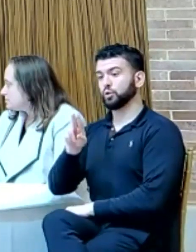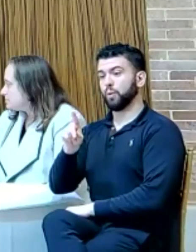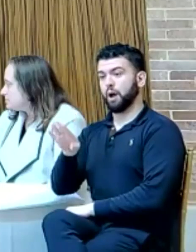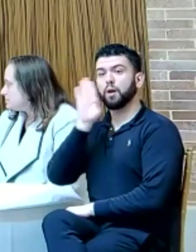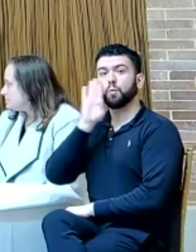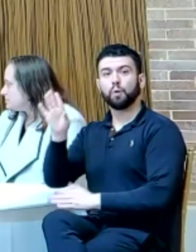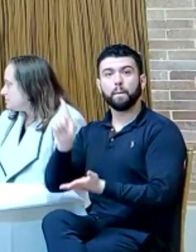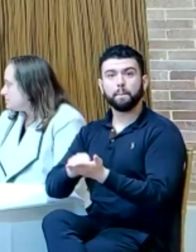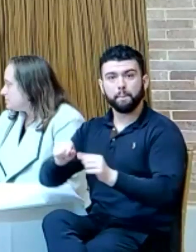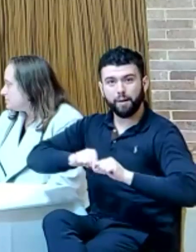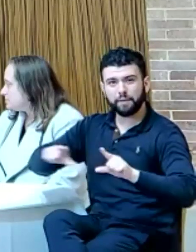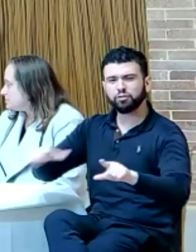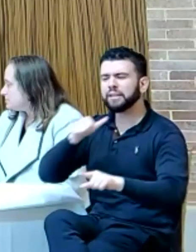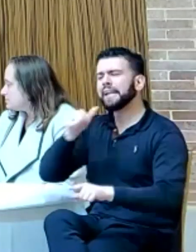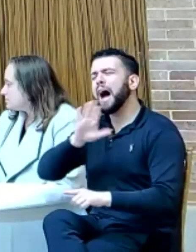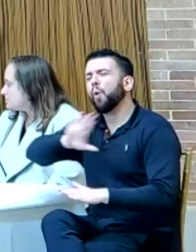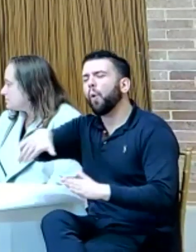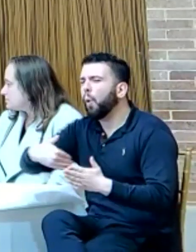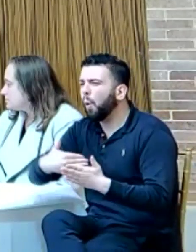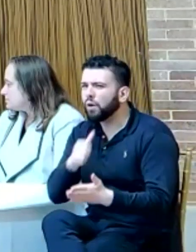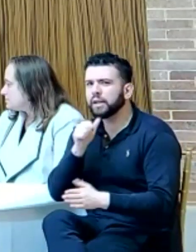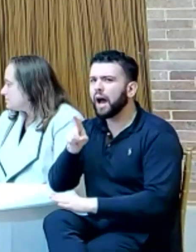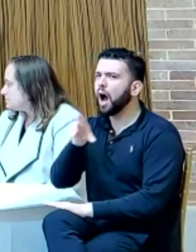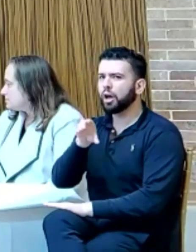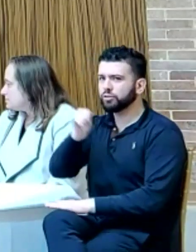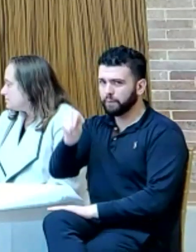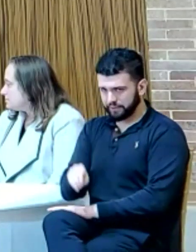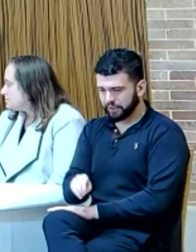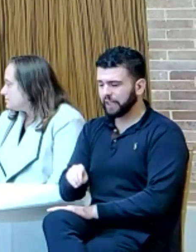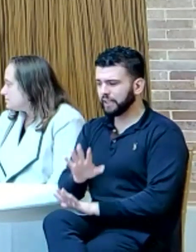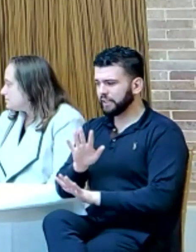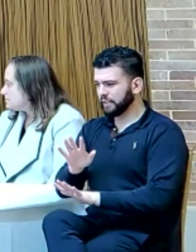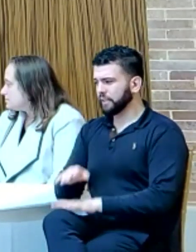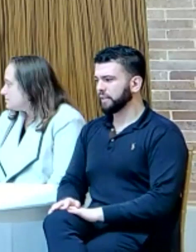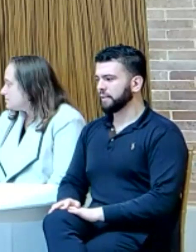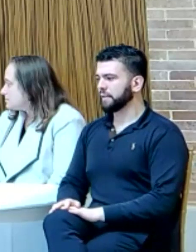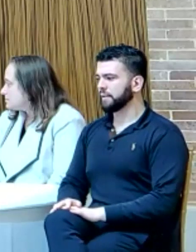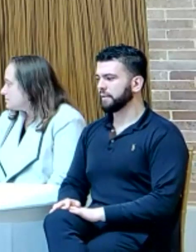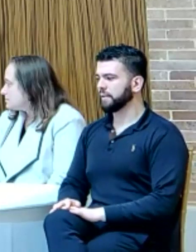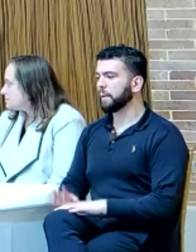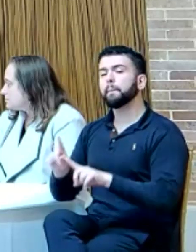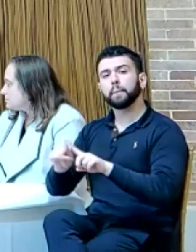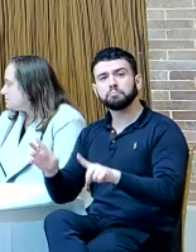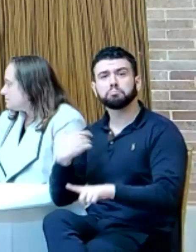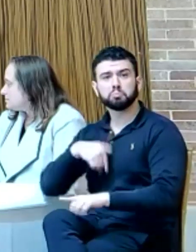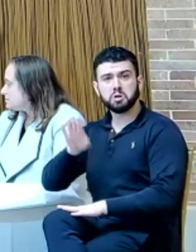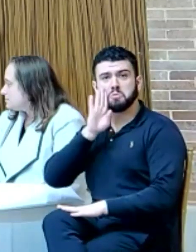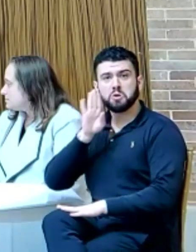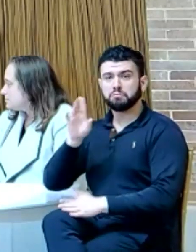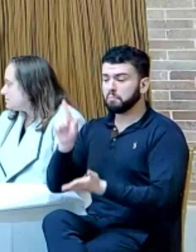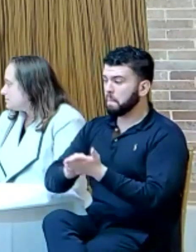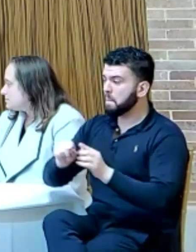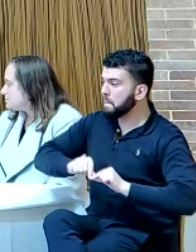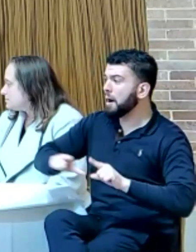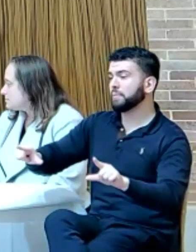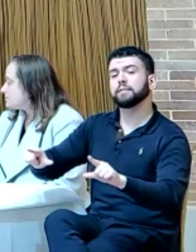not necessarily 100% of settlements or we refer to them as conciliation agreements um but we do publish a portion